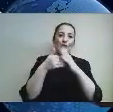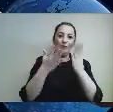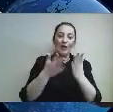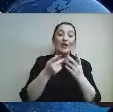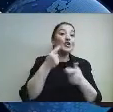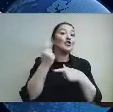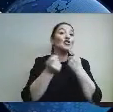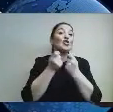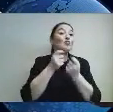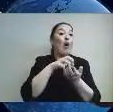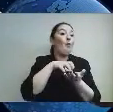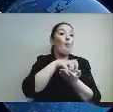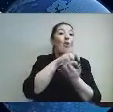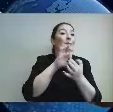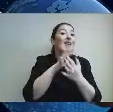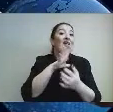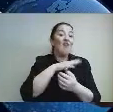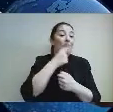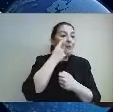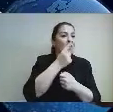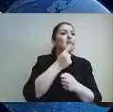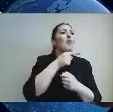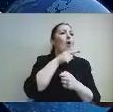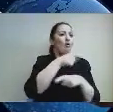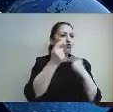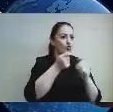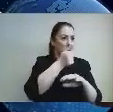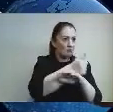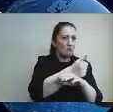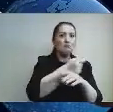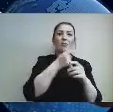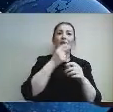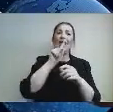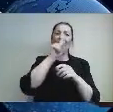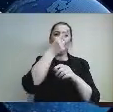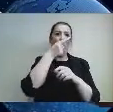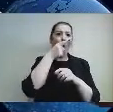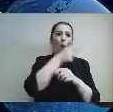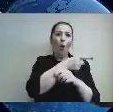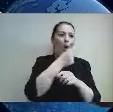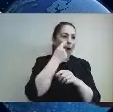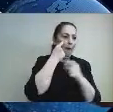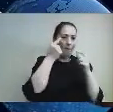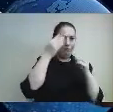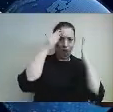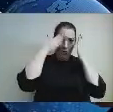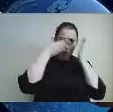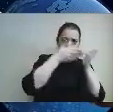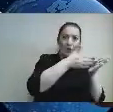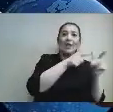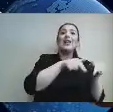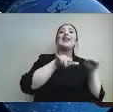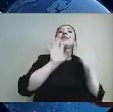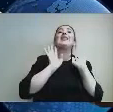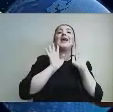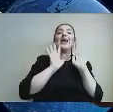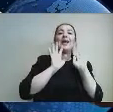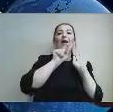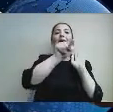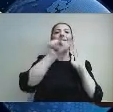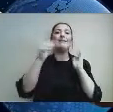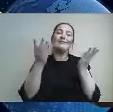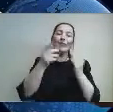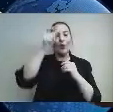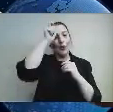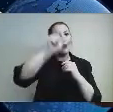concentrate only one particular area. Of course, education is substantially important in Turkey, and they may have